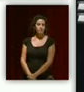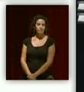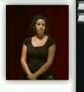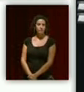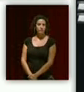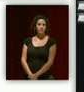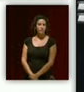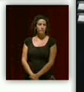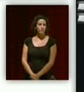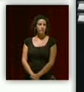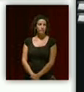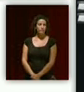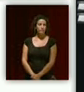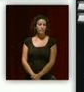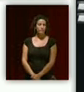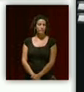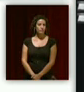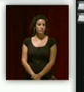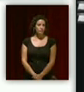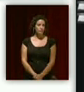very much indeed.